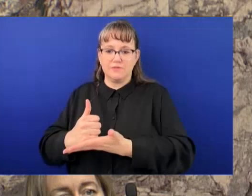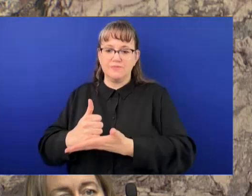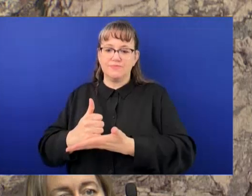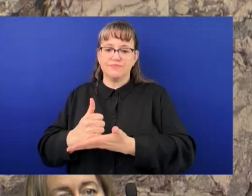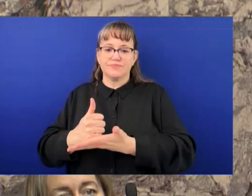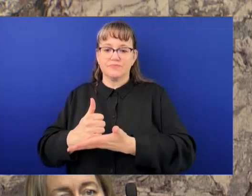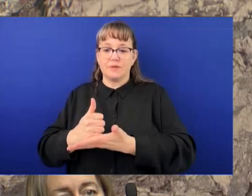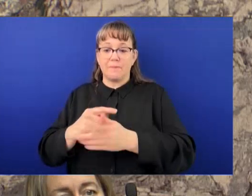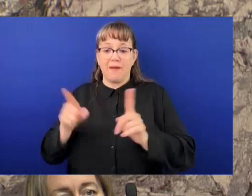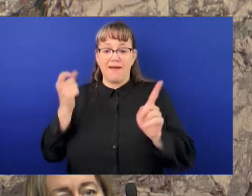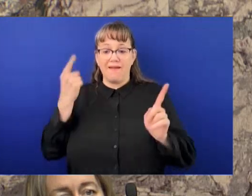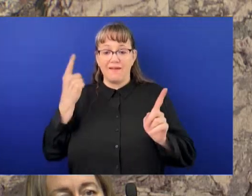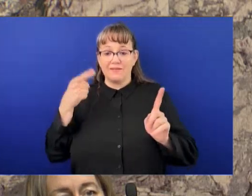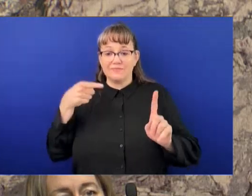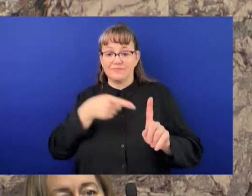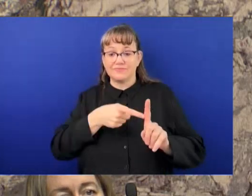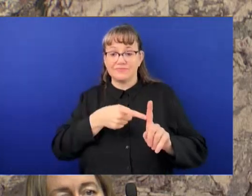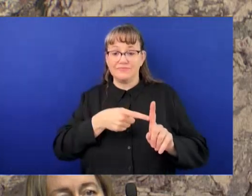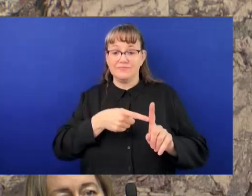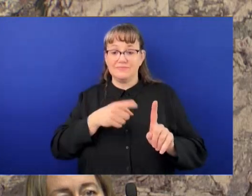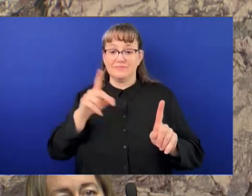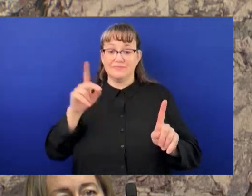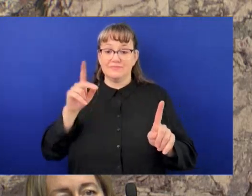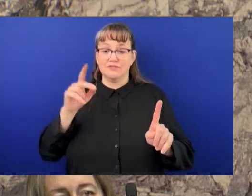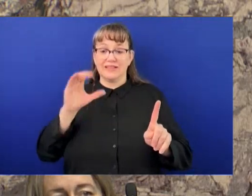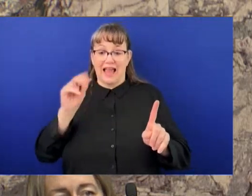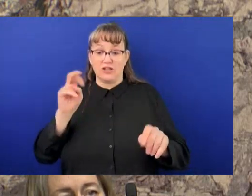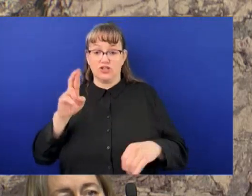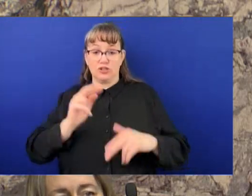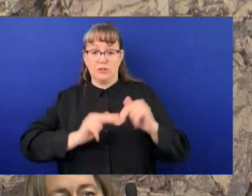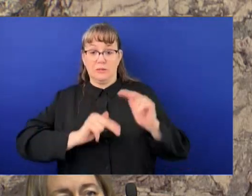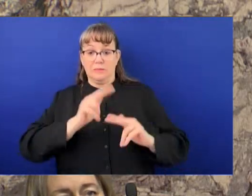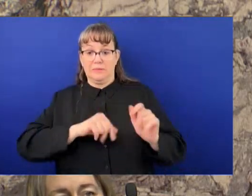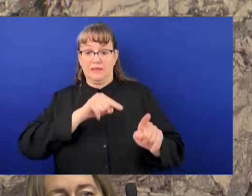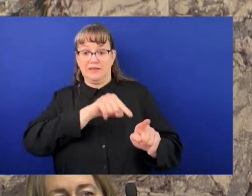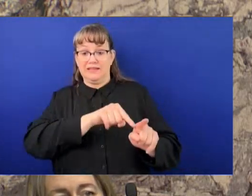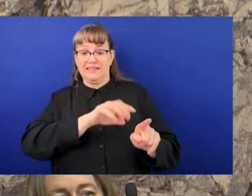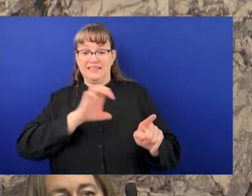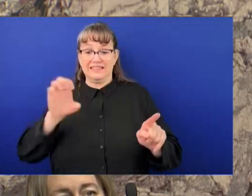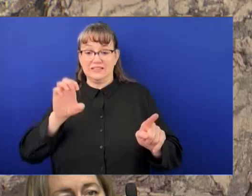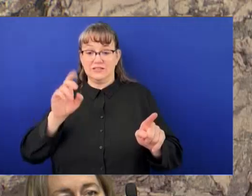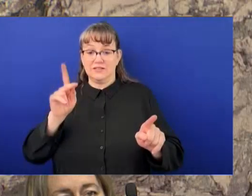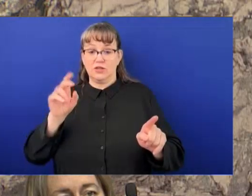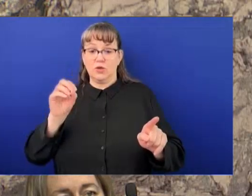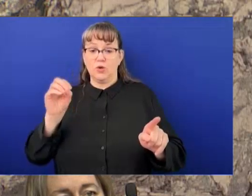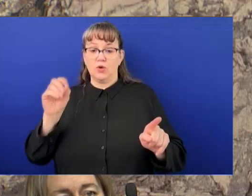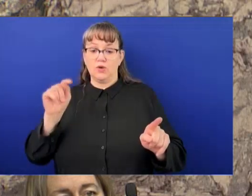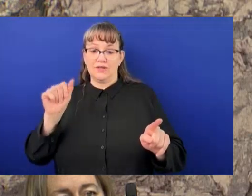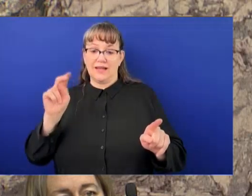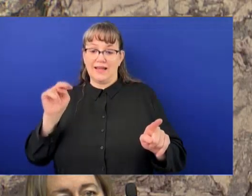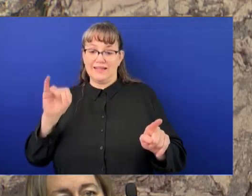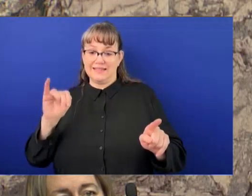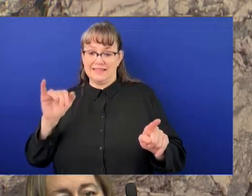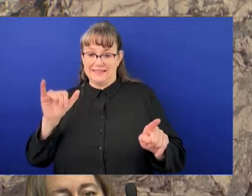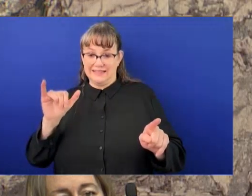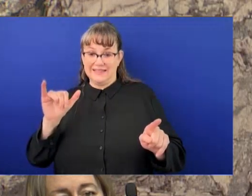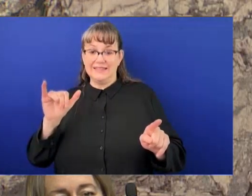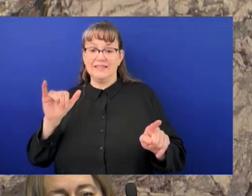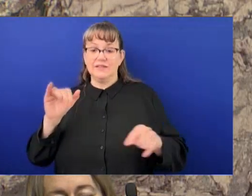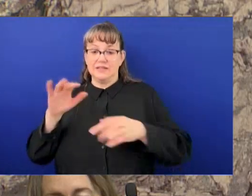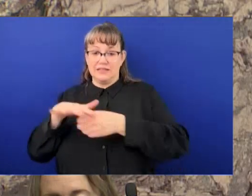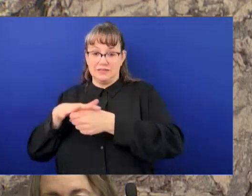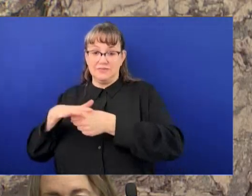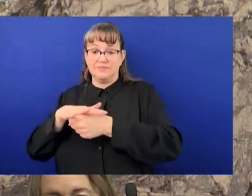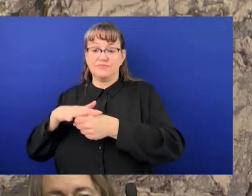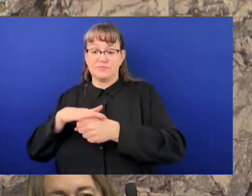has shockingly excluded radiation therapy. How can this government justify excluding this crucial life-saving treatment